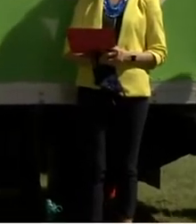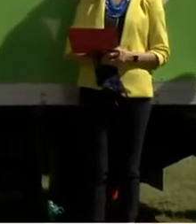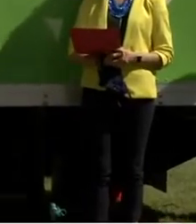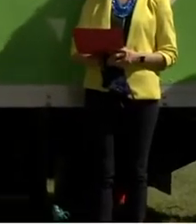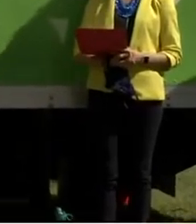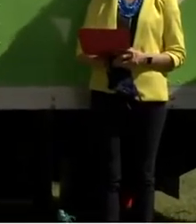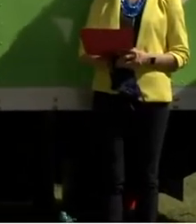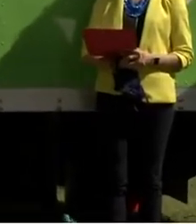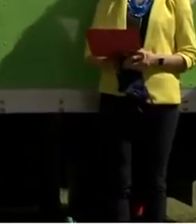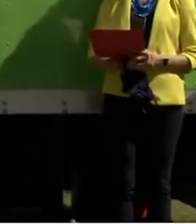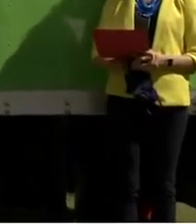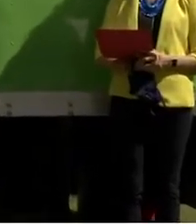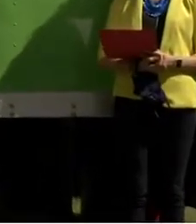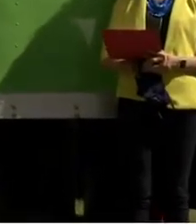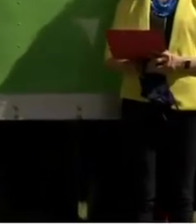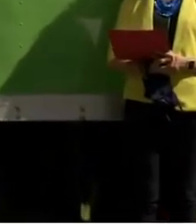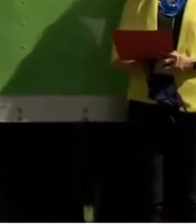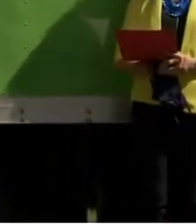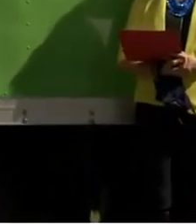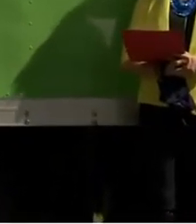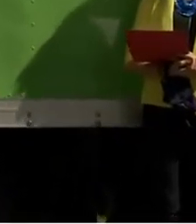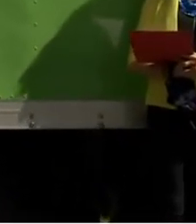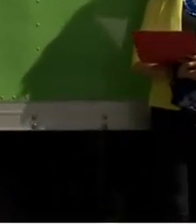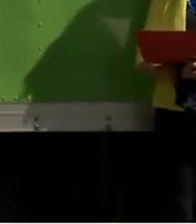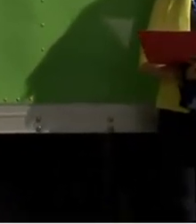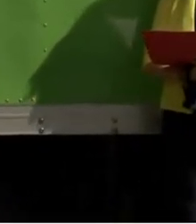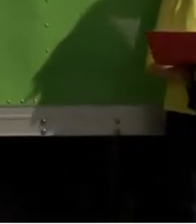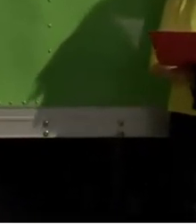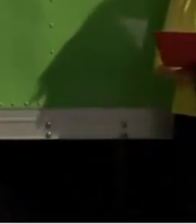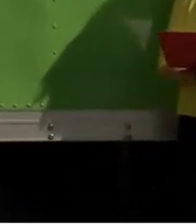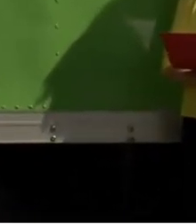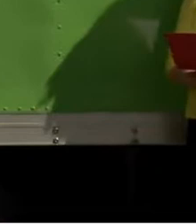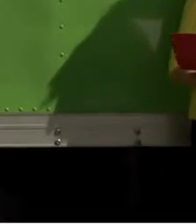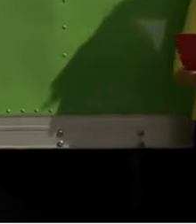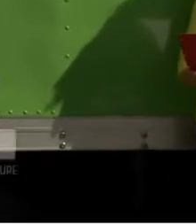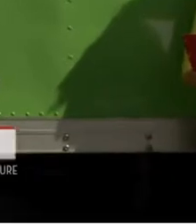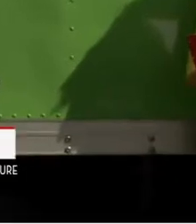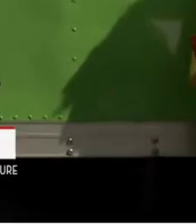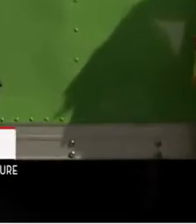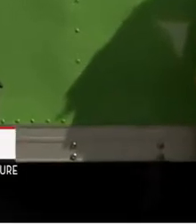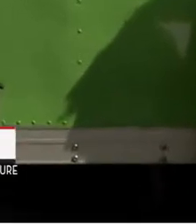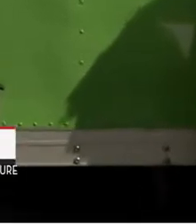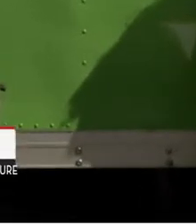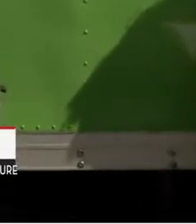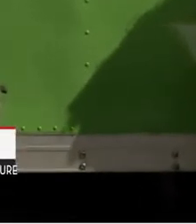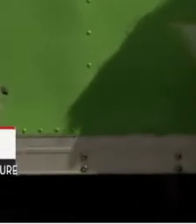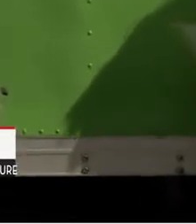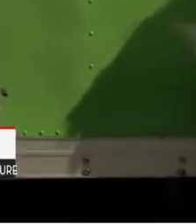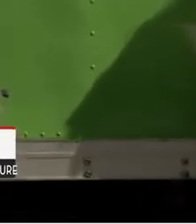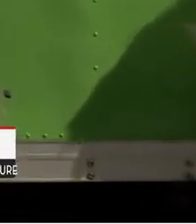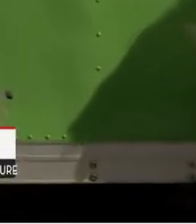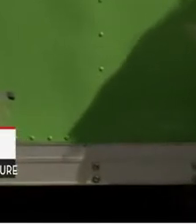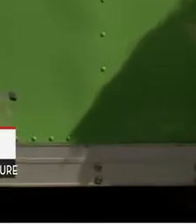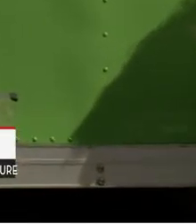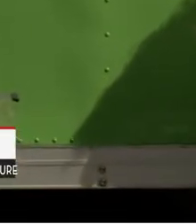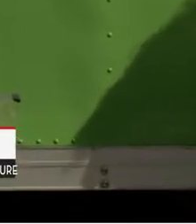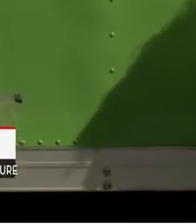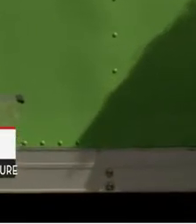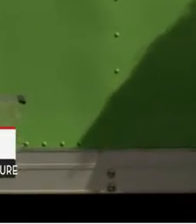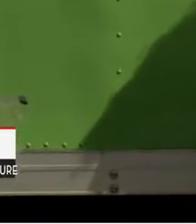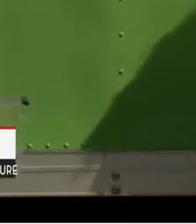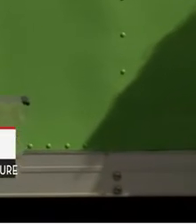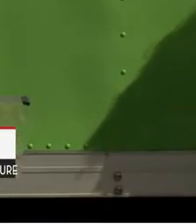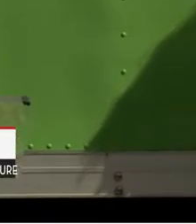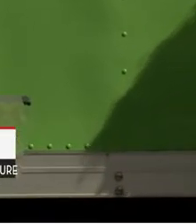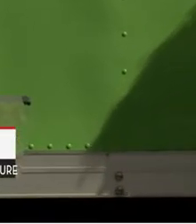a part of this event celebrating the 40th anniversary of WIC in DC. In April of 2020, my husband and I were both